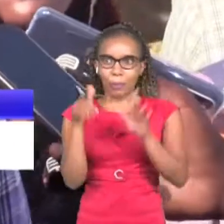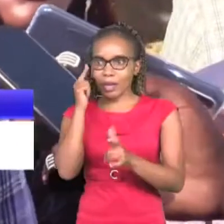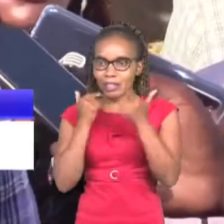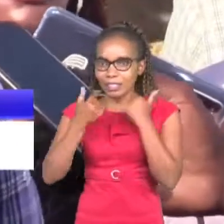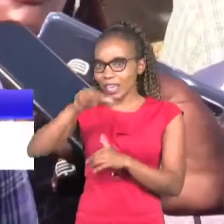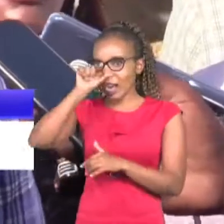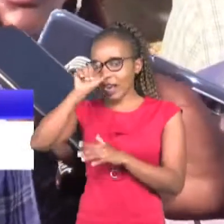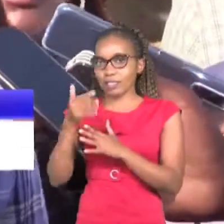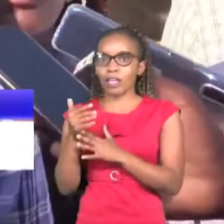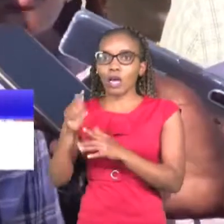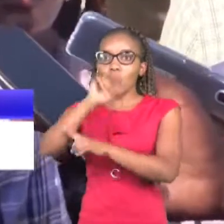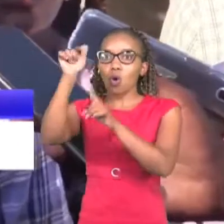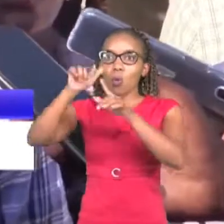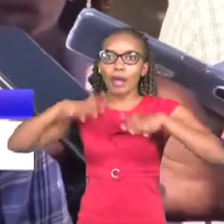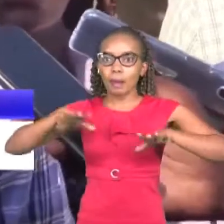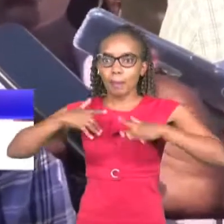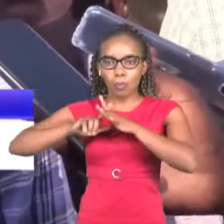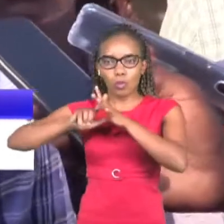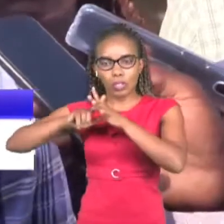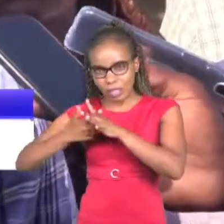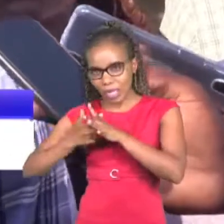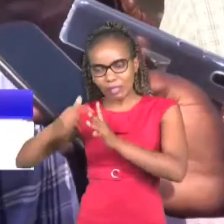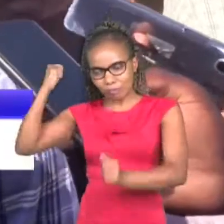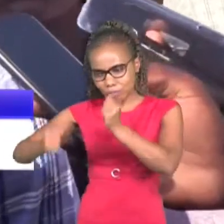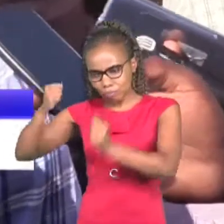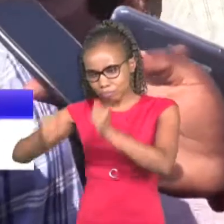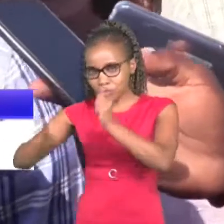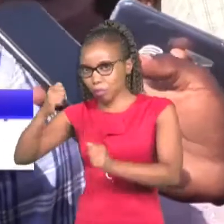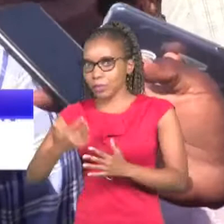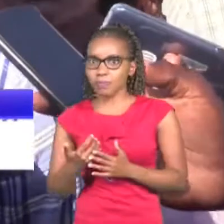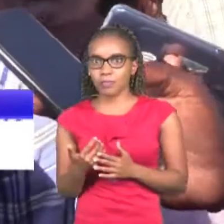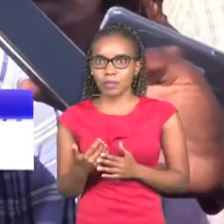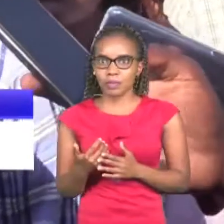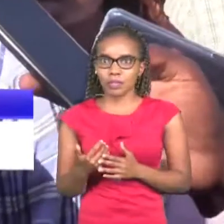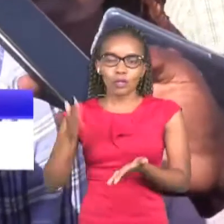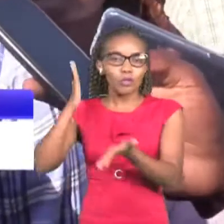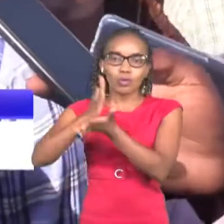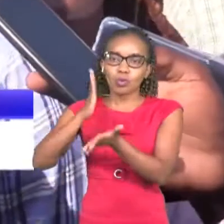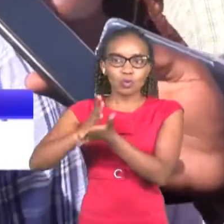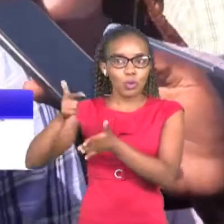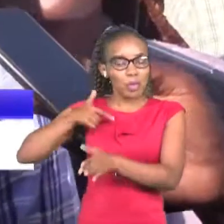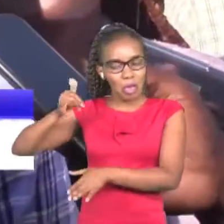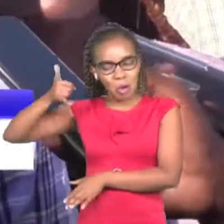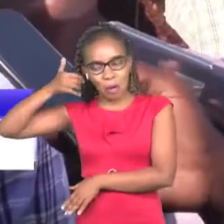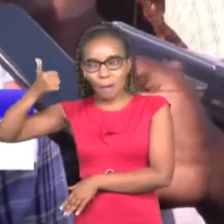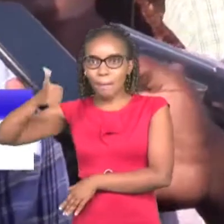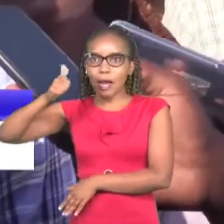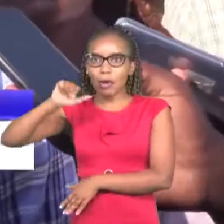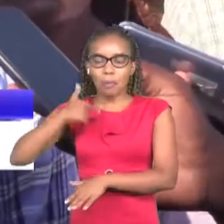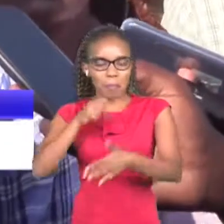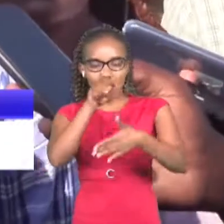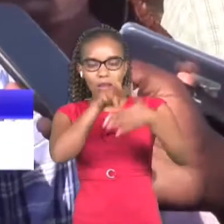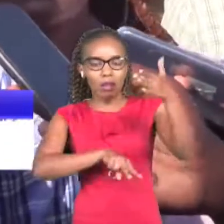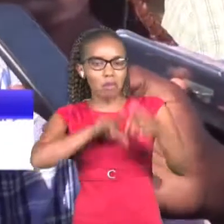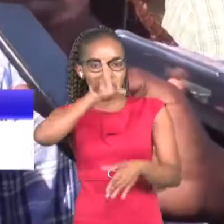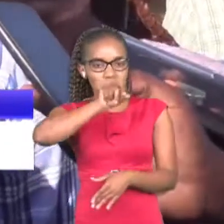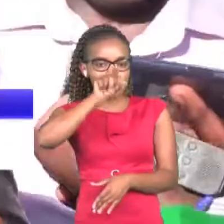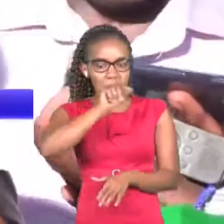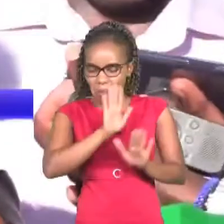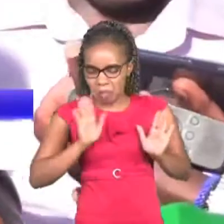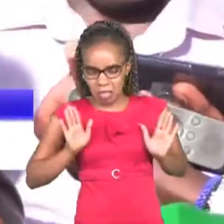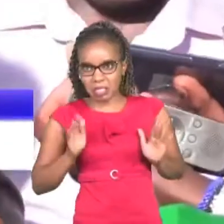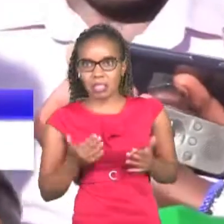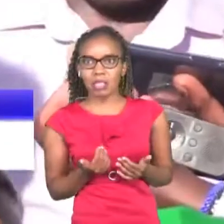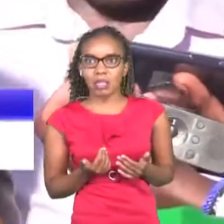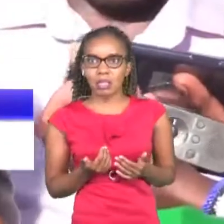Keno walianza kuwafukuza. I have not received any summons. I have only read Twitter handles, Twitter accounts. We